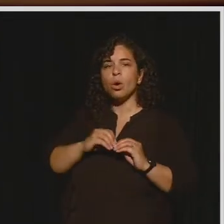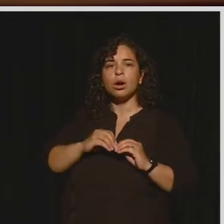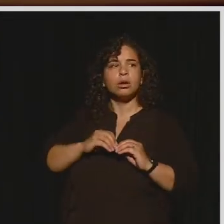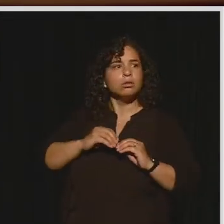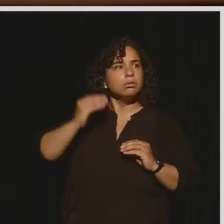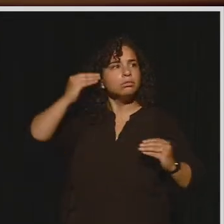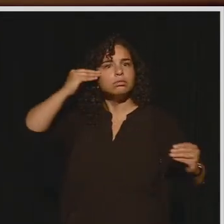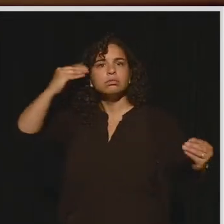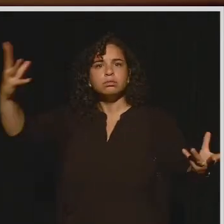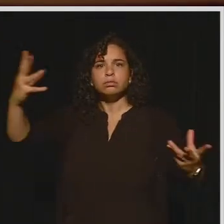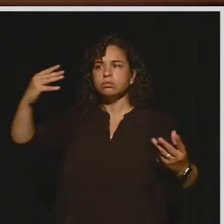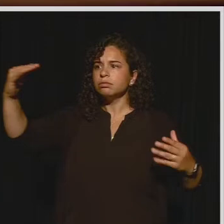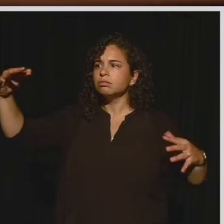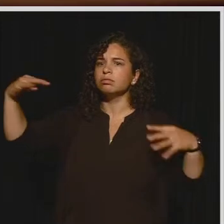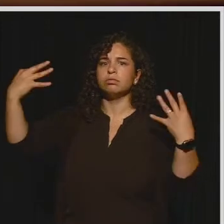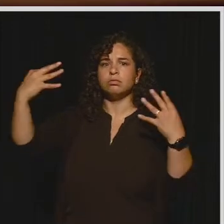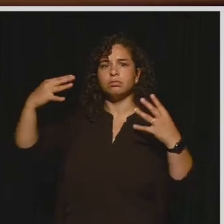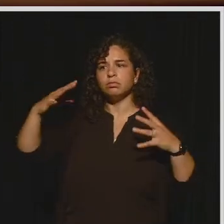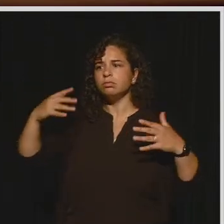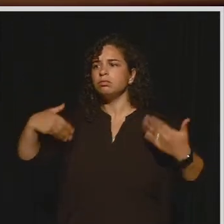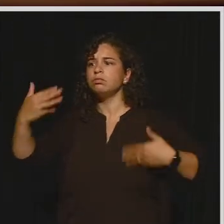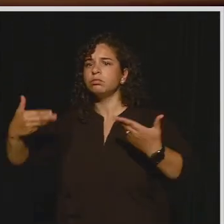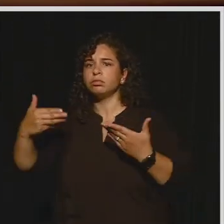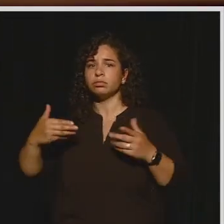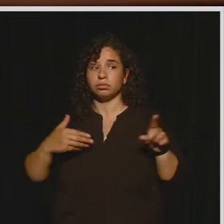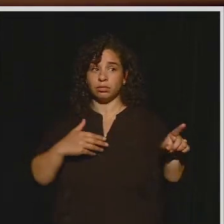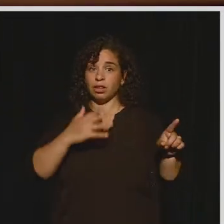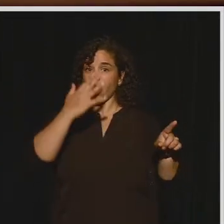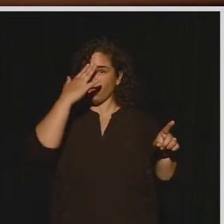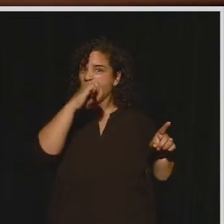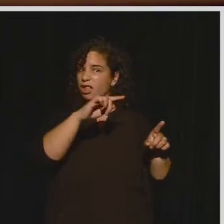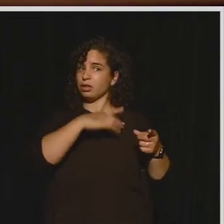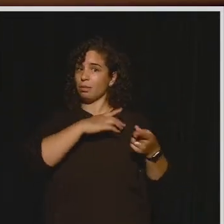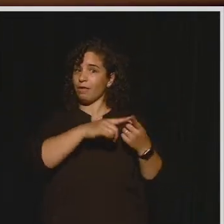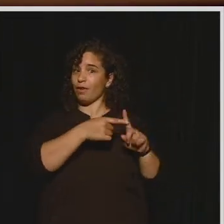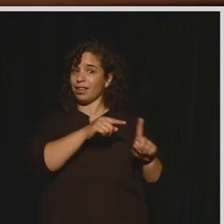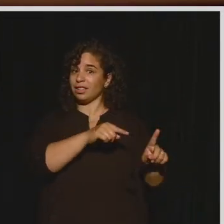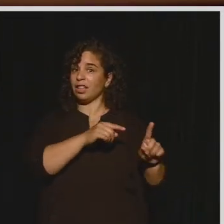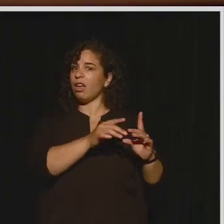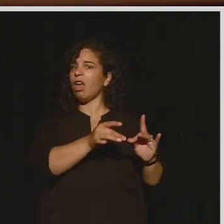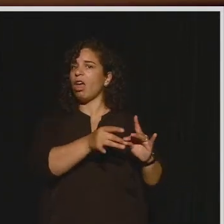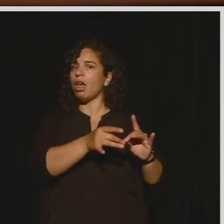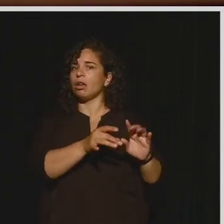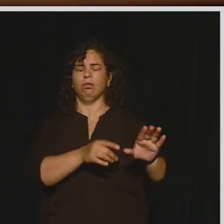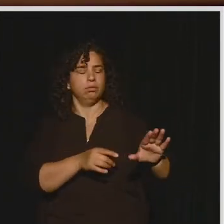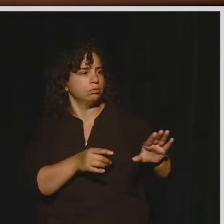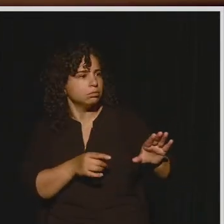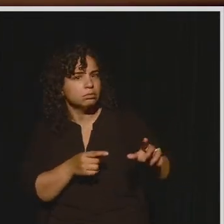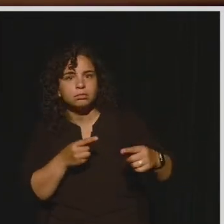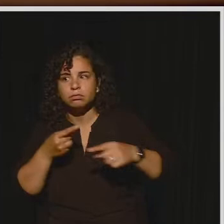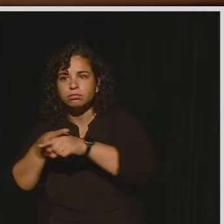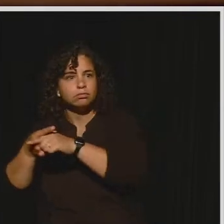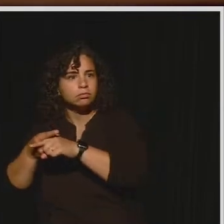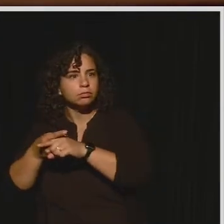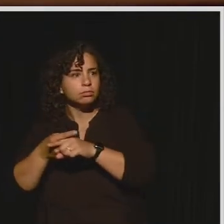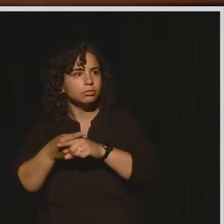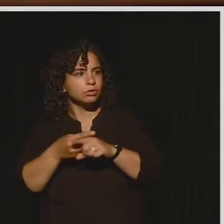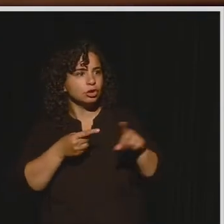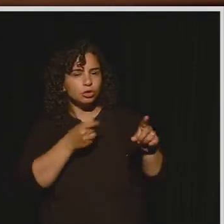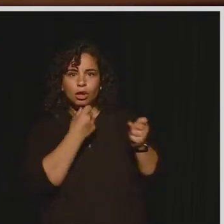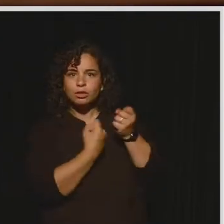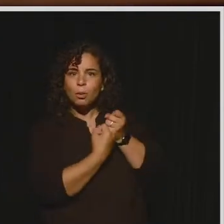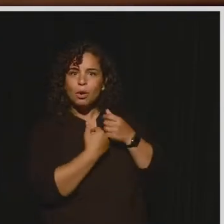the world, I saw people who I thought were my friends saying things that I was like, you're not about me. Like, I was